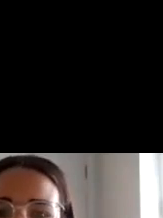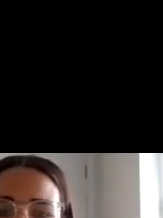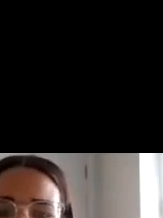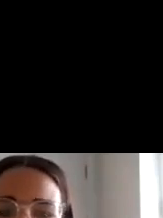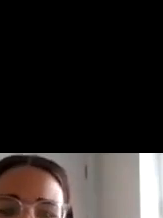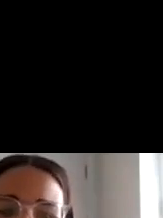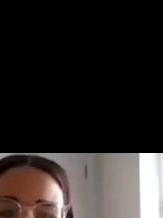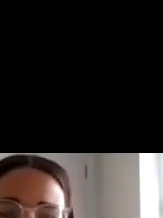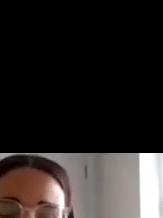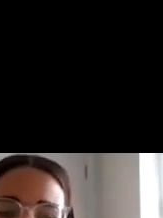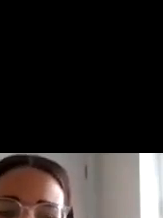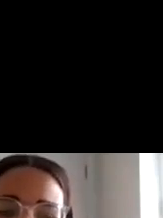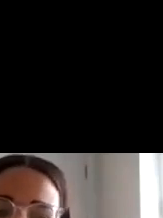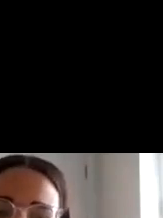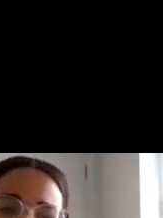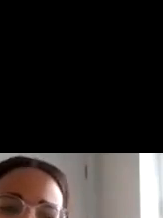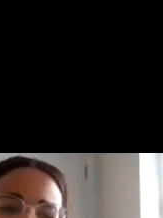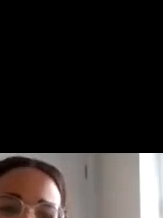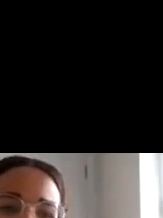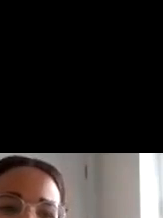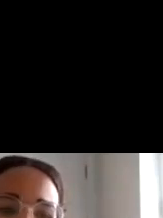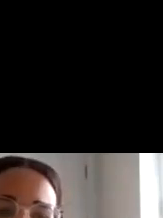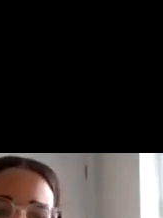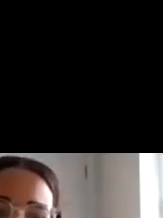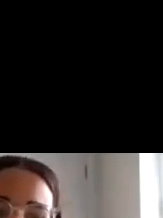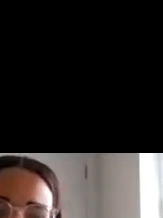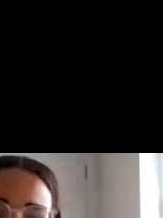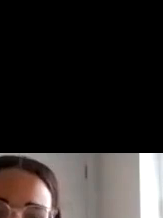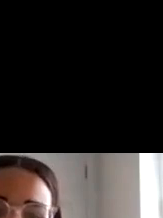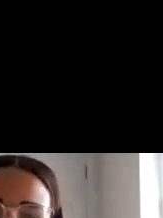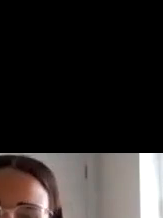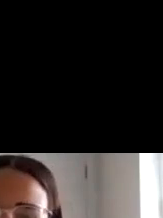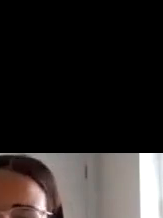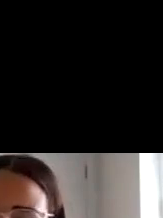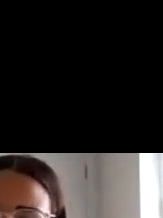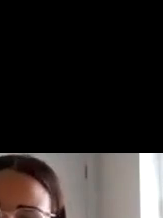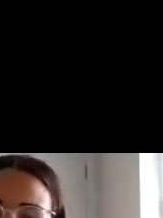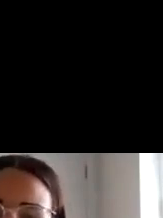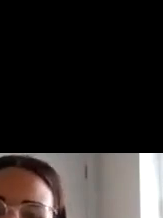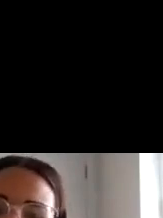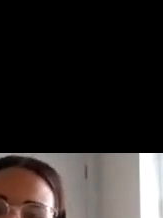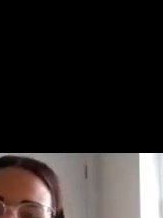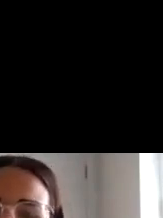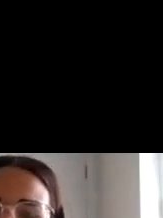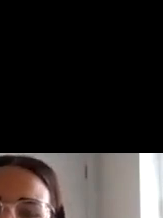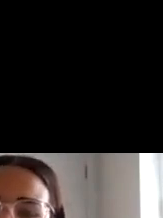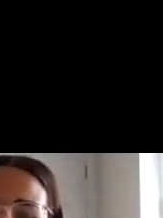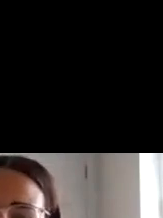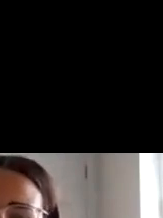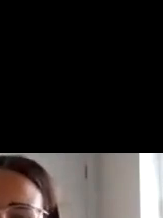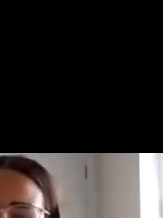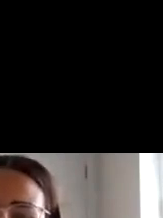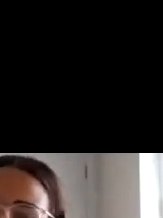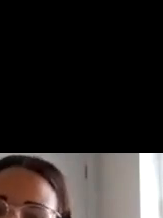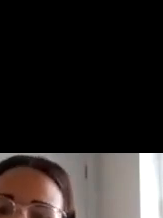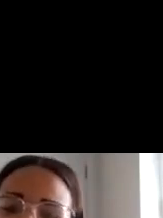high-tech AAC. So along with me today, we have Annabel, who's a specialist speech and language therapist, and